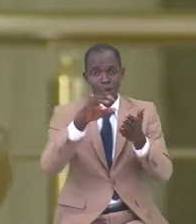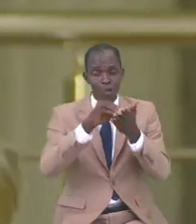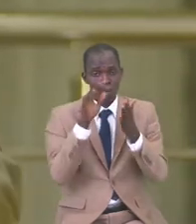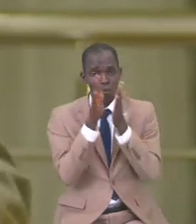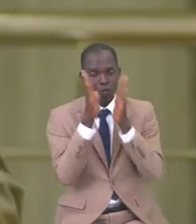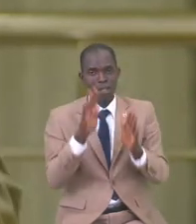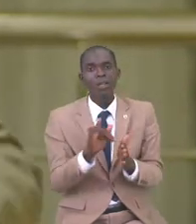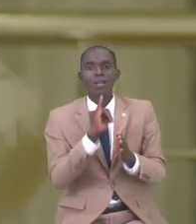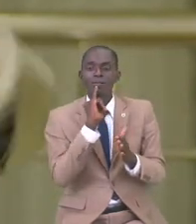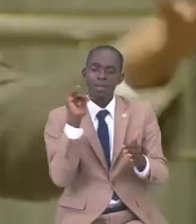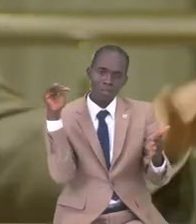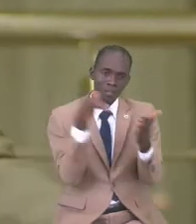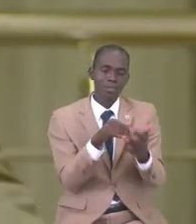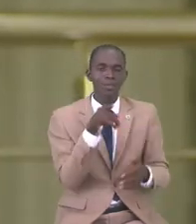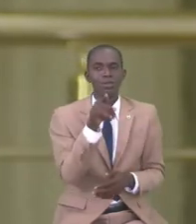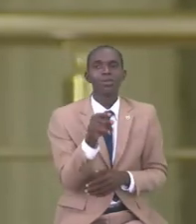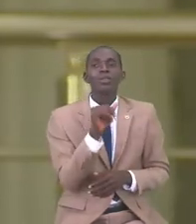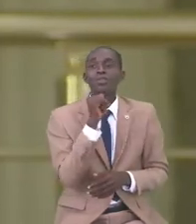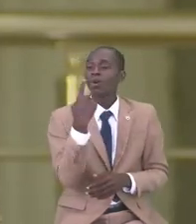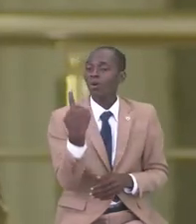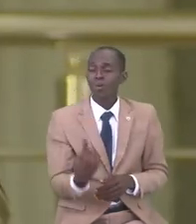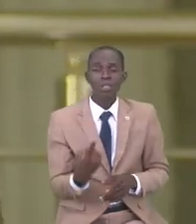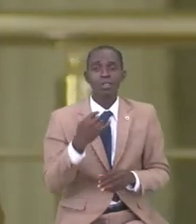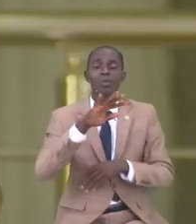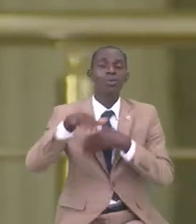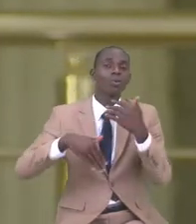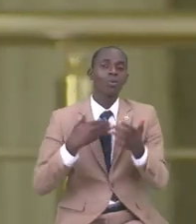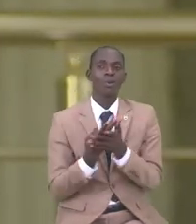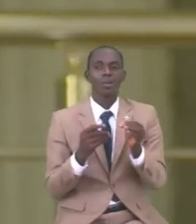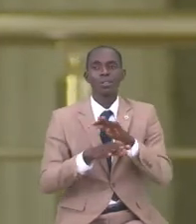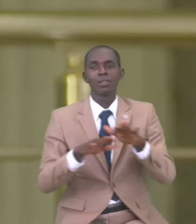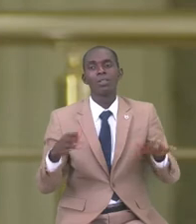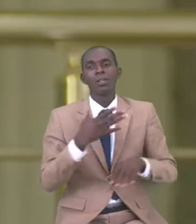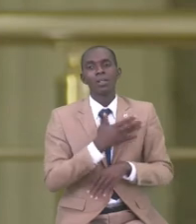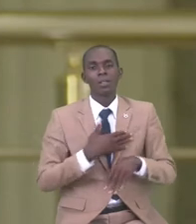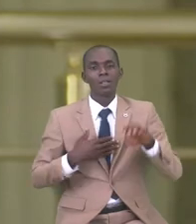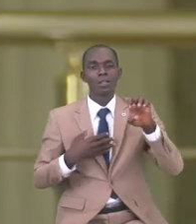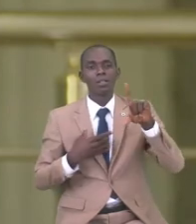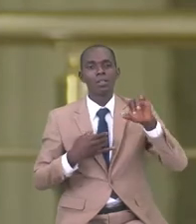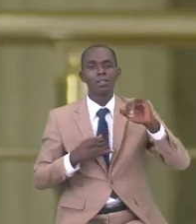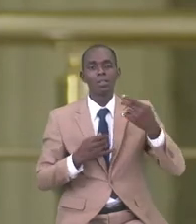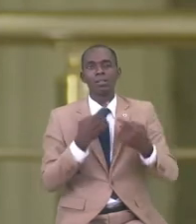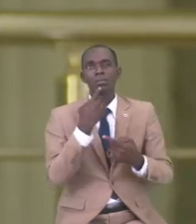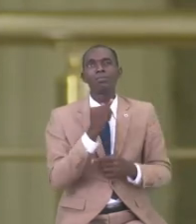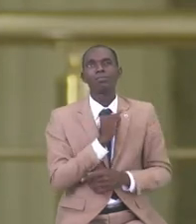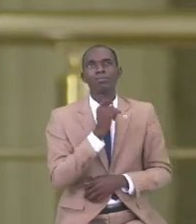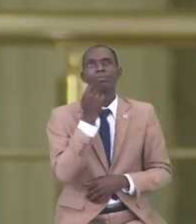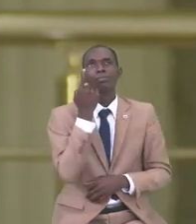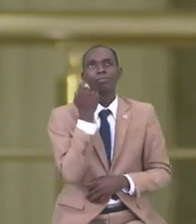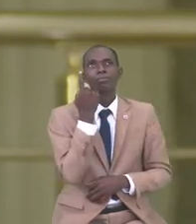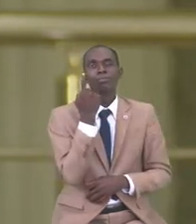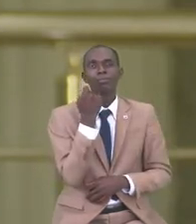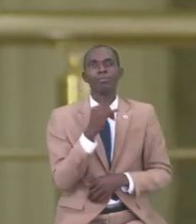also affecting you, not only the whole land. And Elijah said, I understand, and he waited